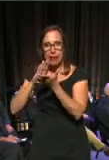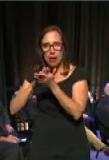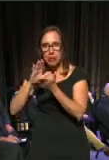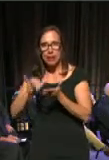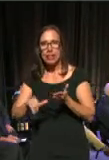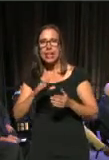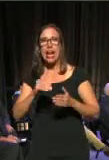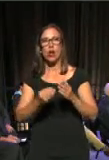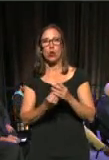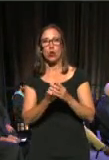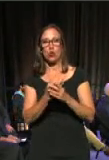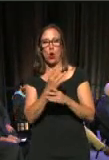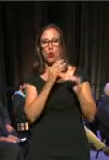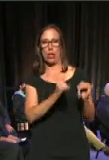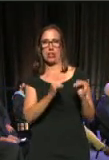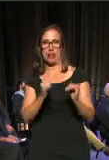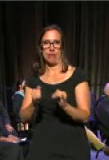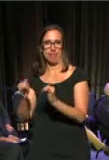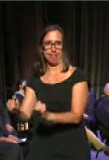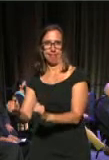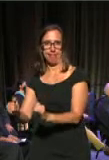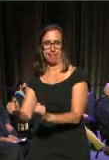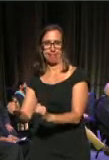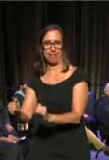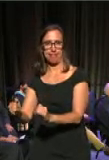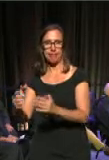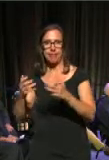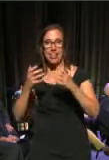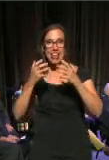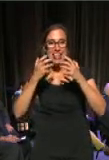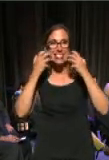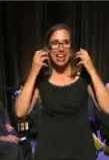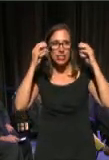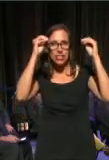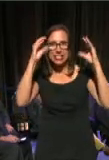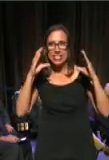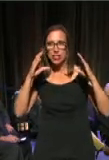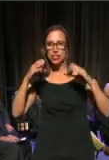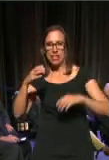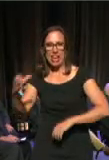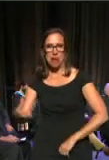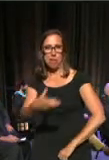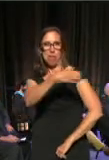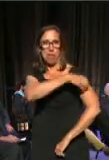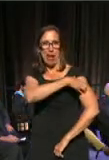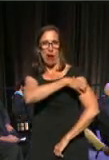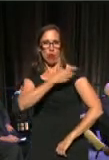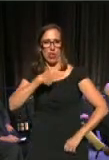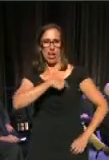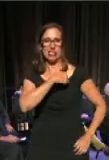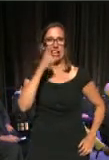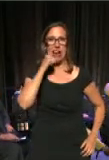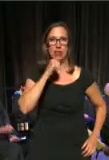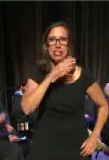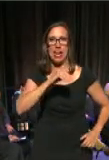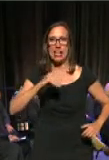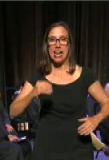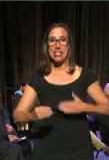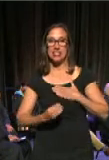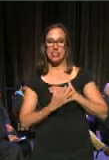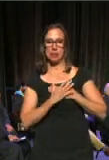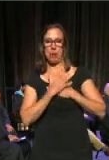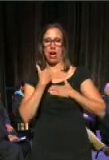and grow as individuals. Our Tiger teachers empowered us each day and inspired us to become